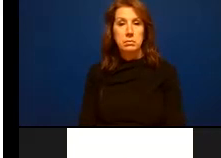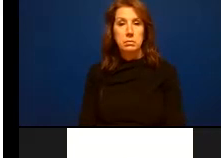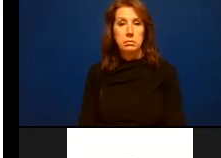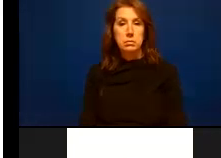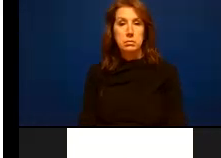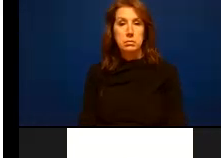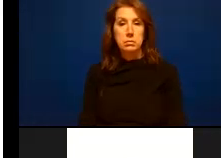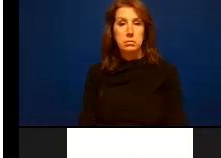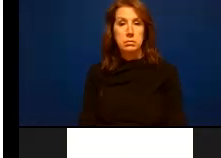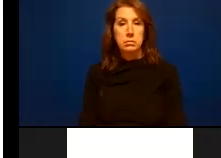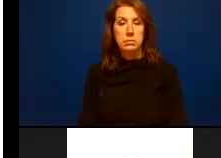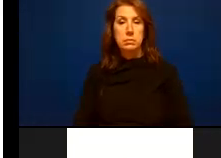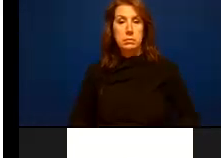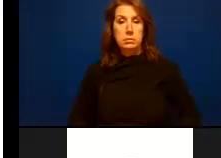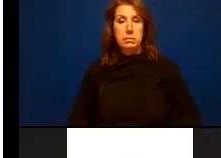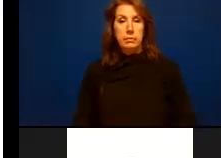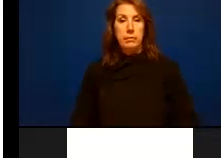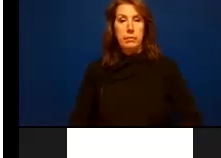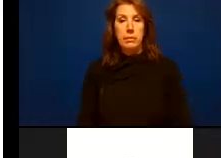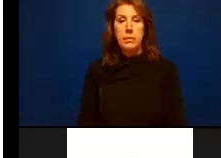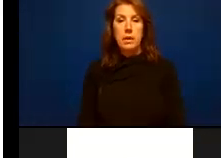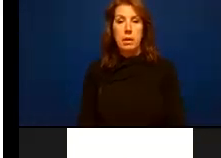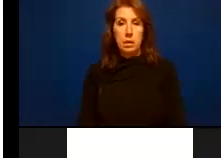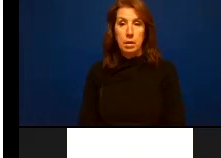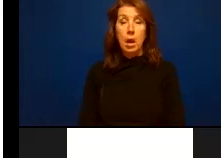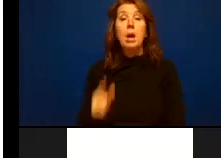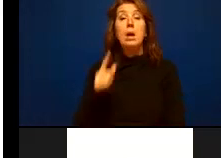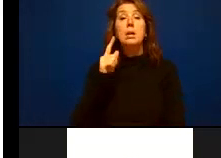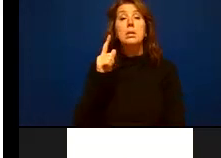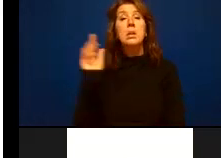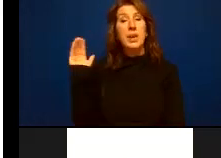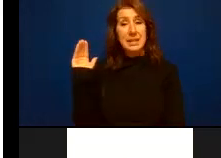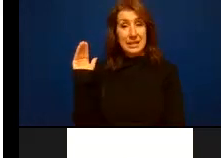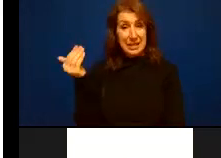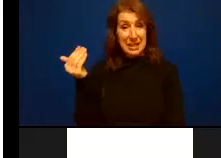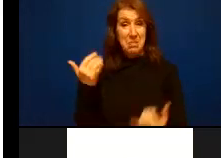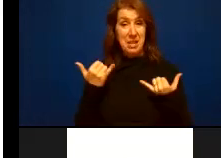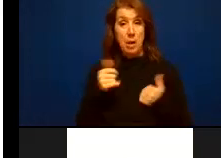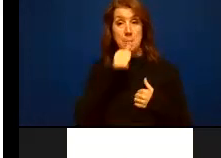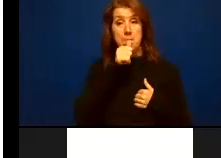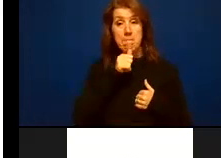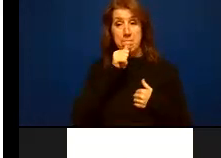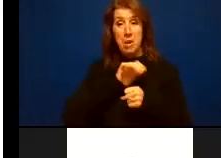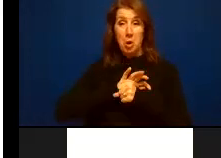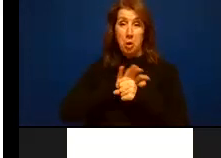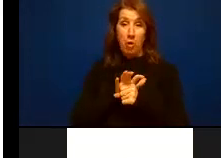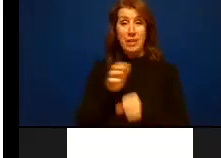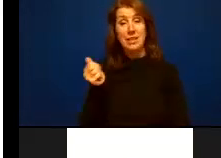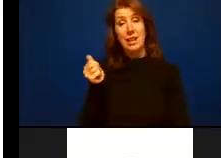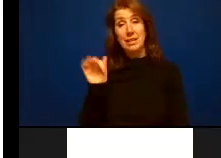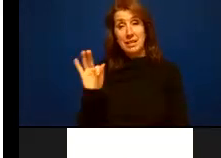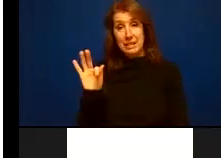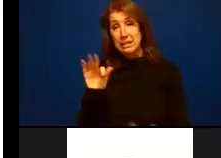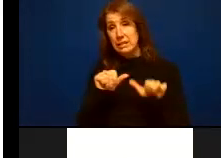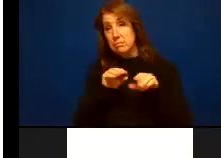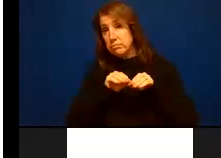So even though it seems like we've been living COVID-19 and that this year has